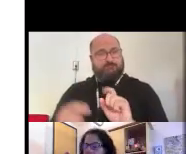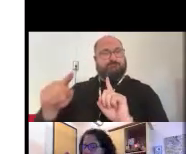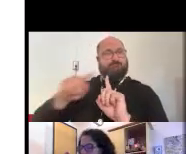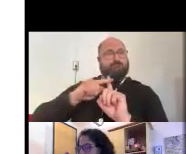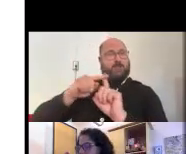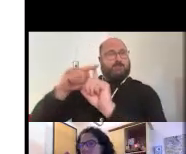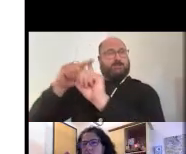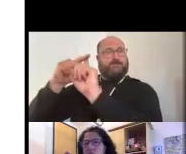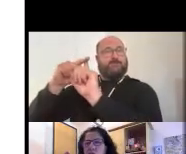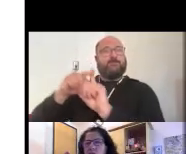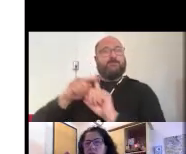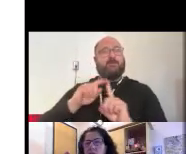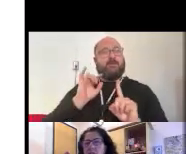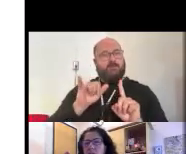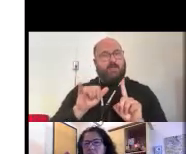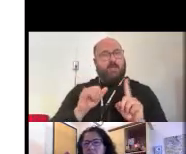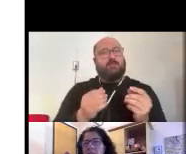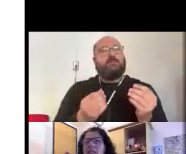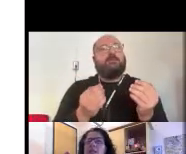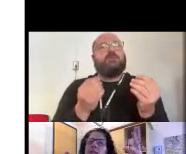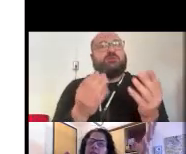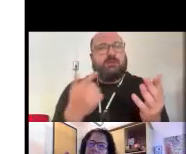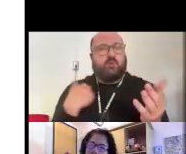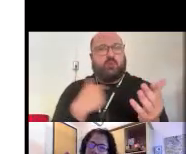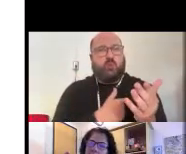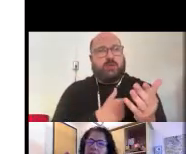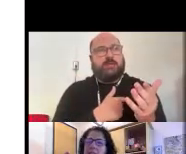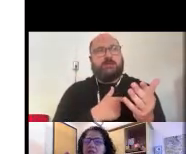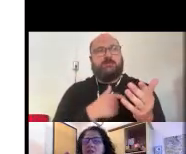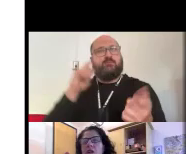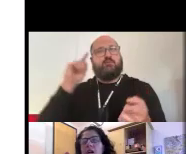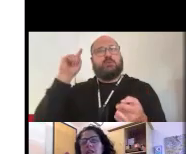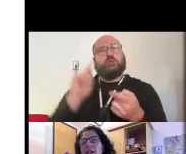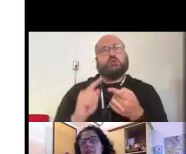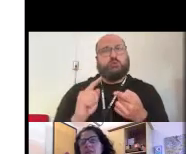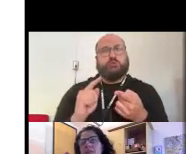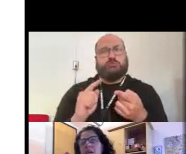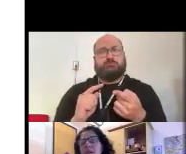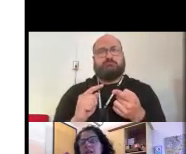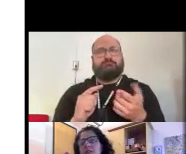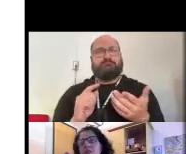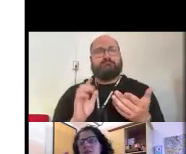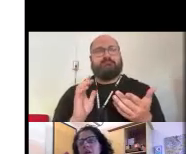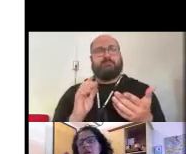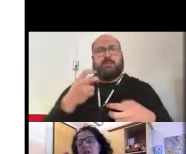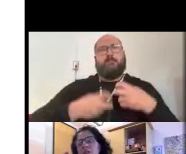that bottleneck being reduced between need for